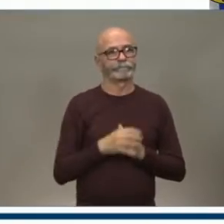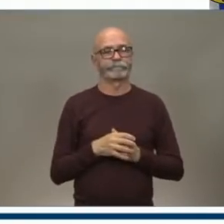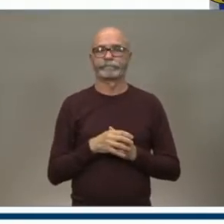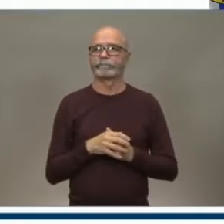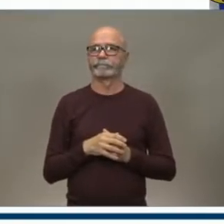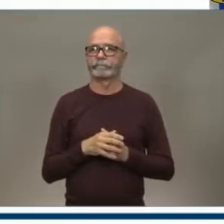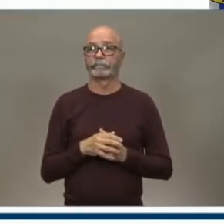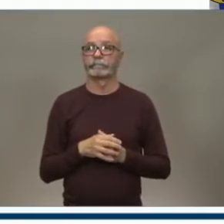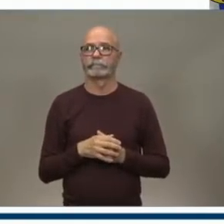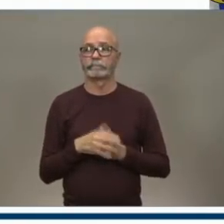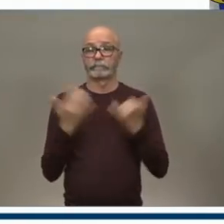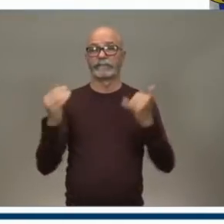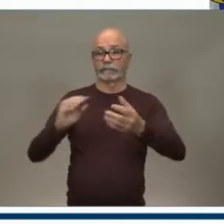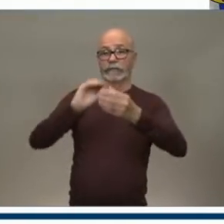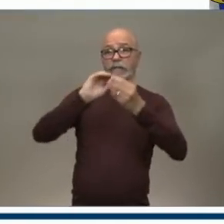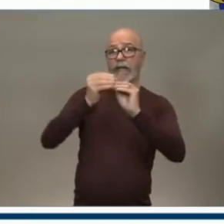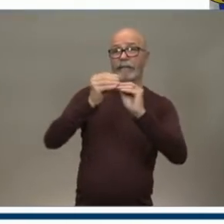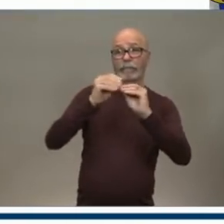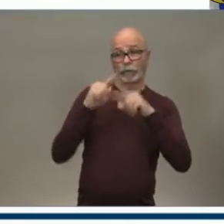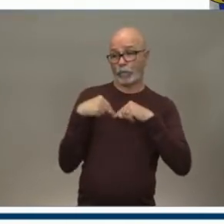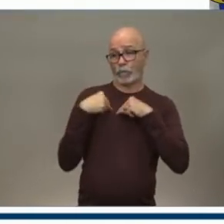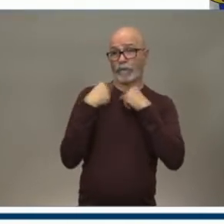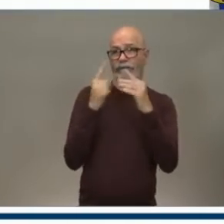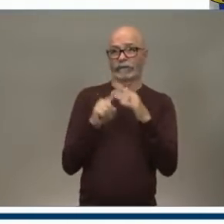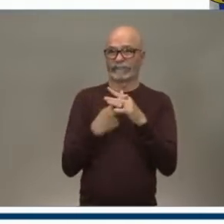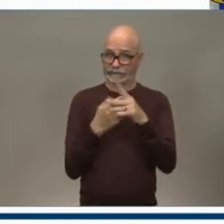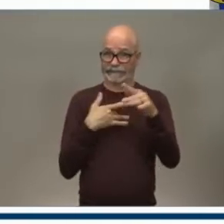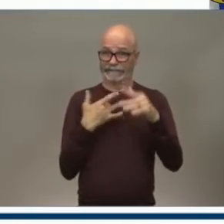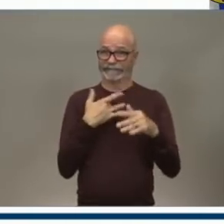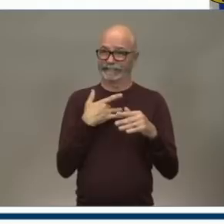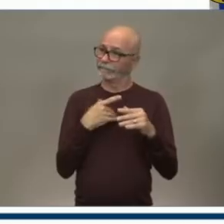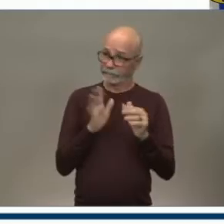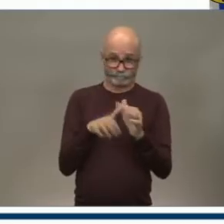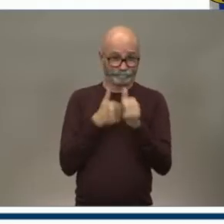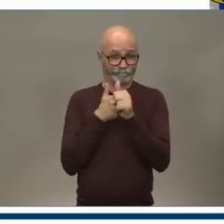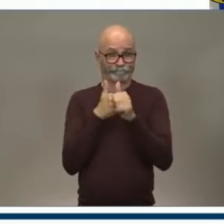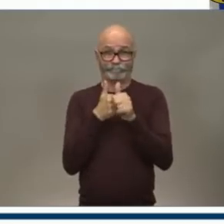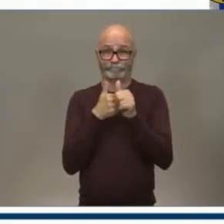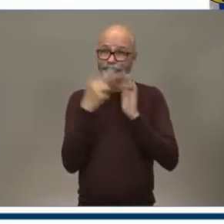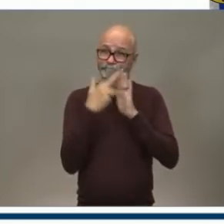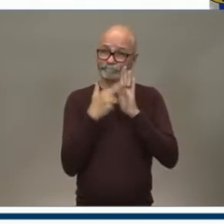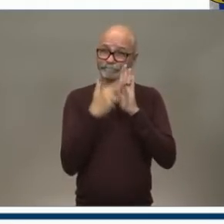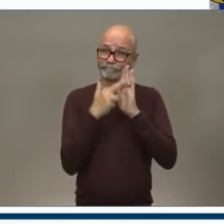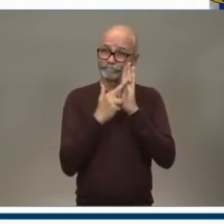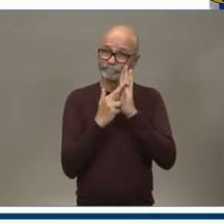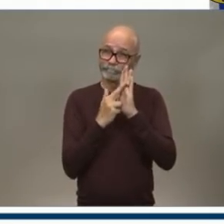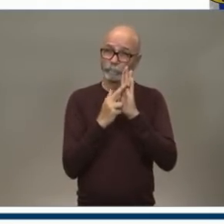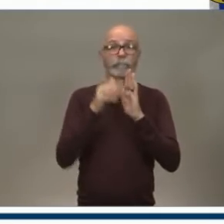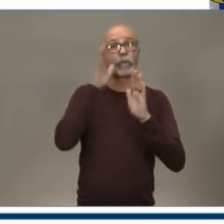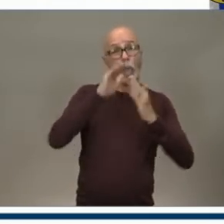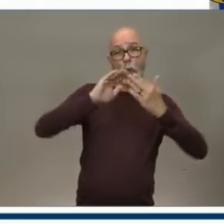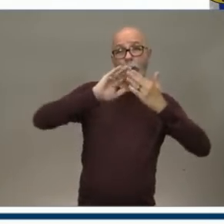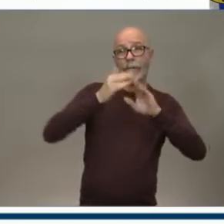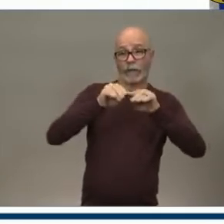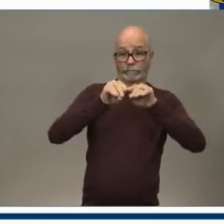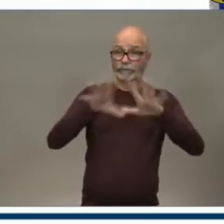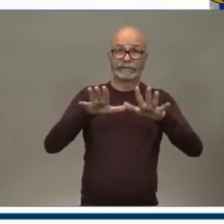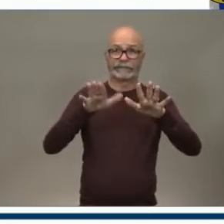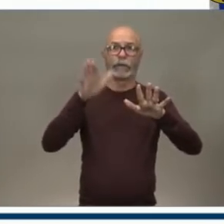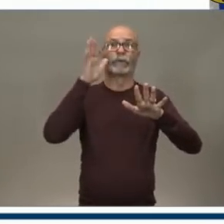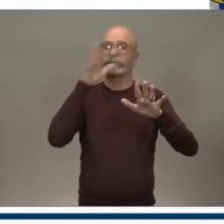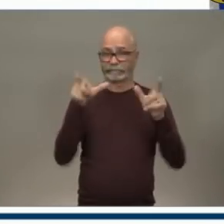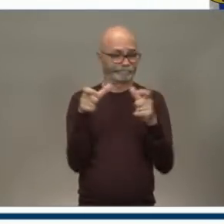things in, that you can contain this community spread to basically the Halifax area? Based on what you know,